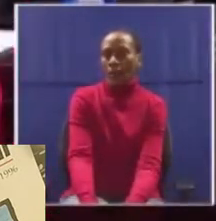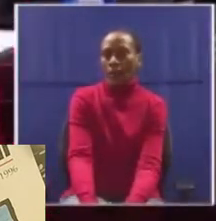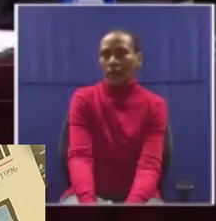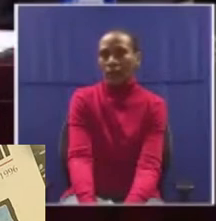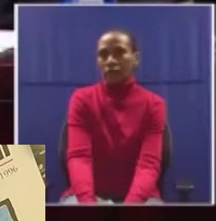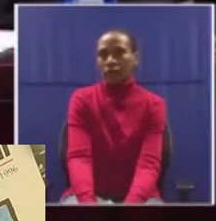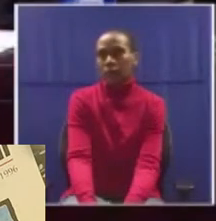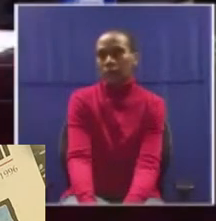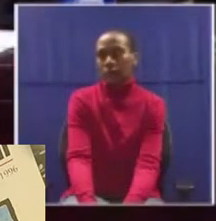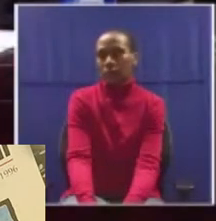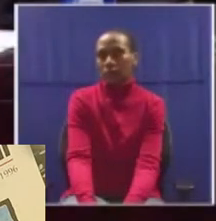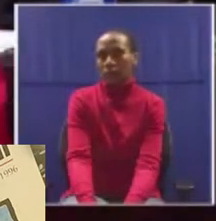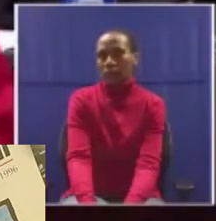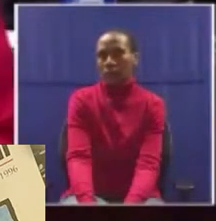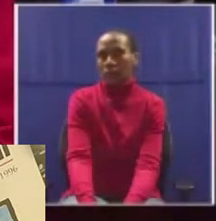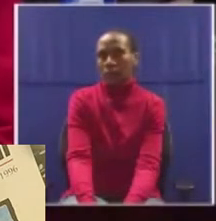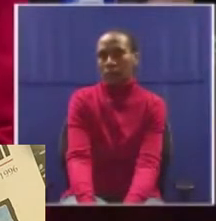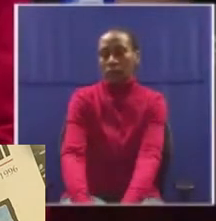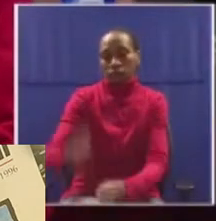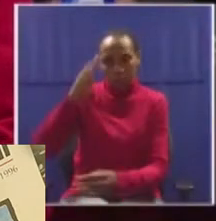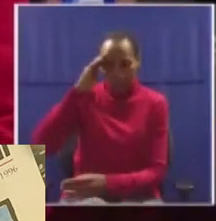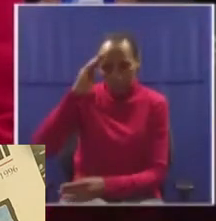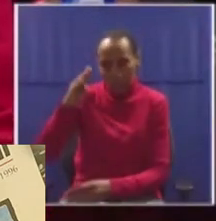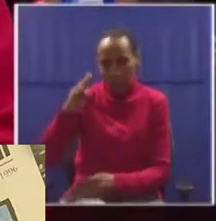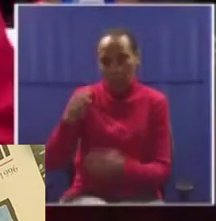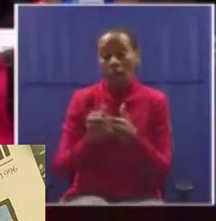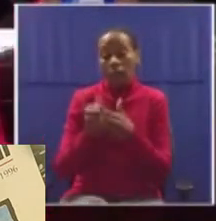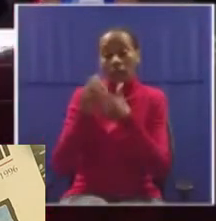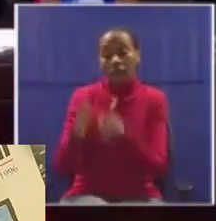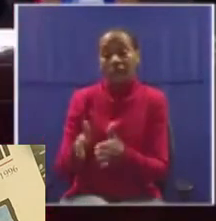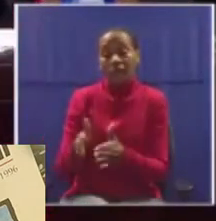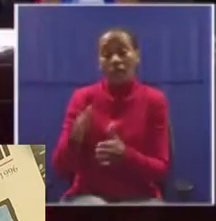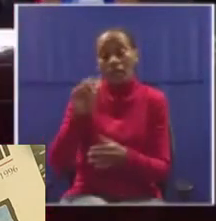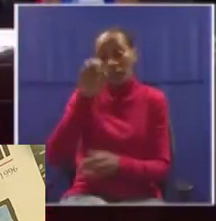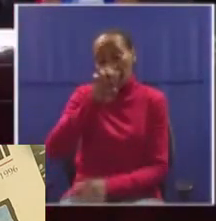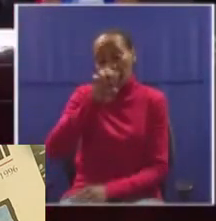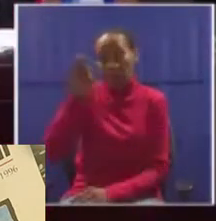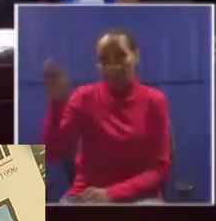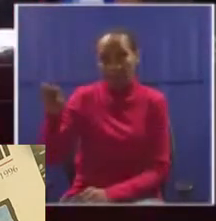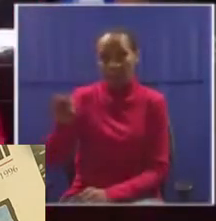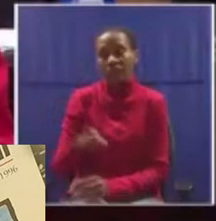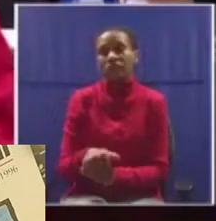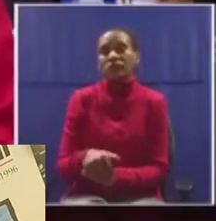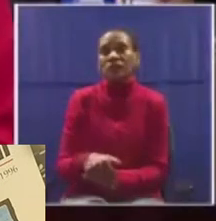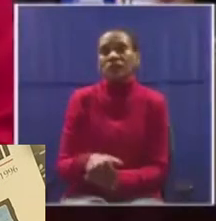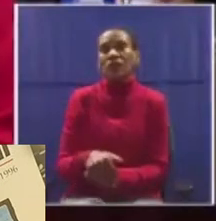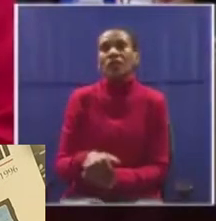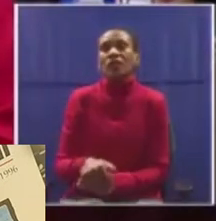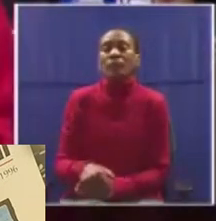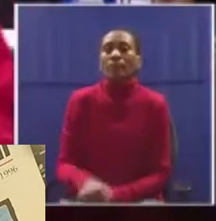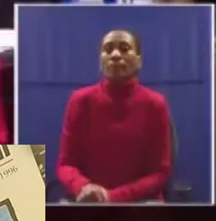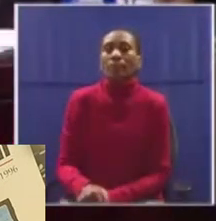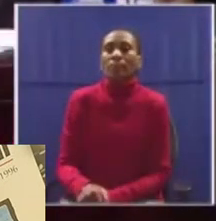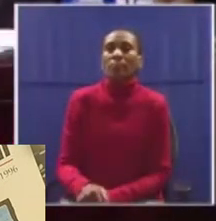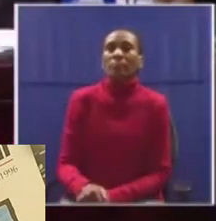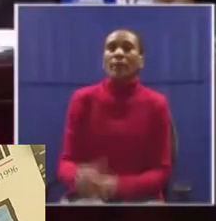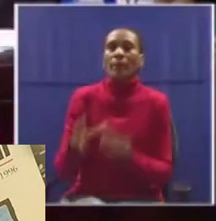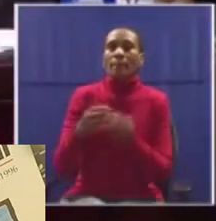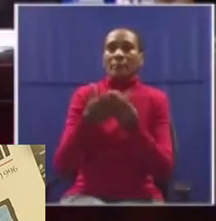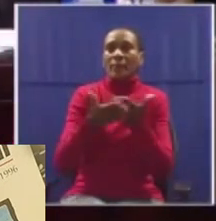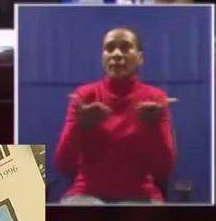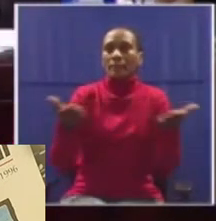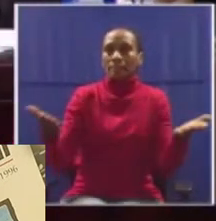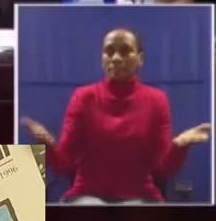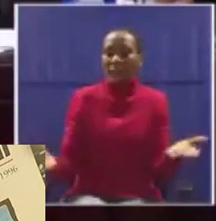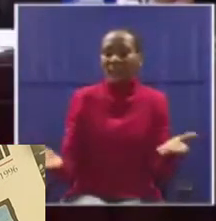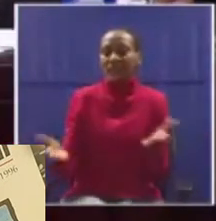greetings to the president and commander-in-chief president Julius malema the incoming president of South Africa members